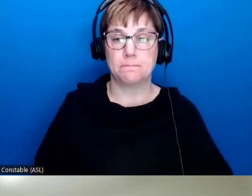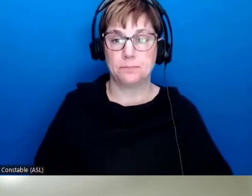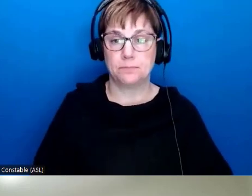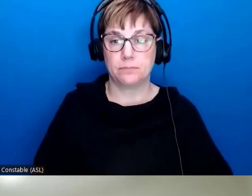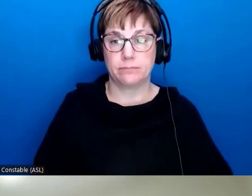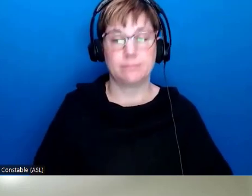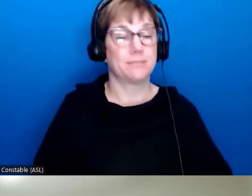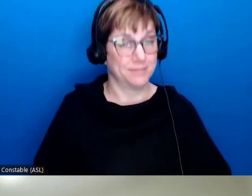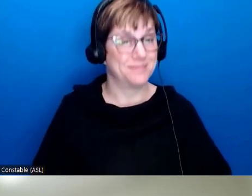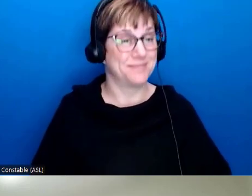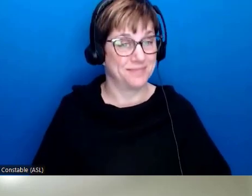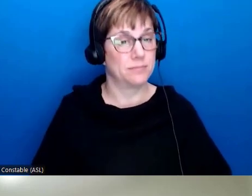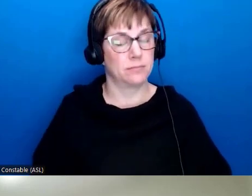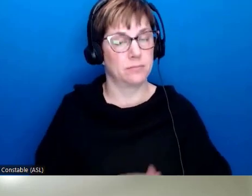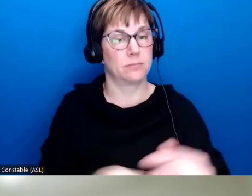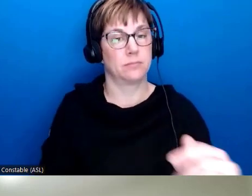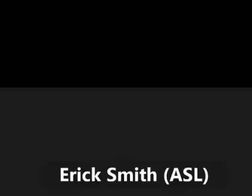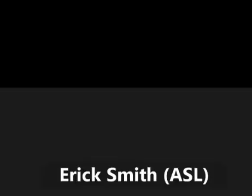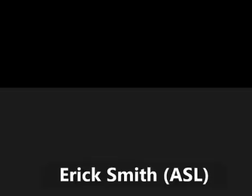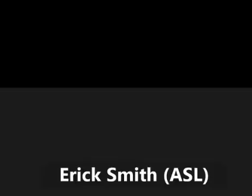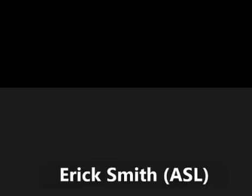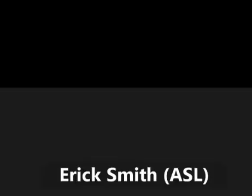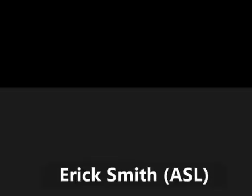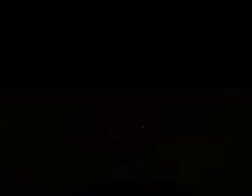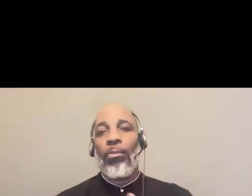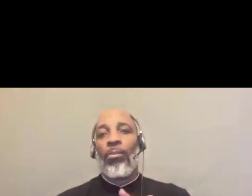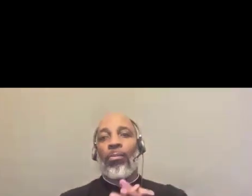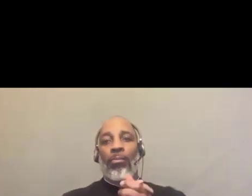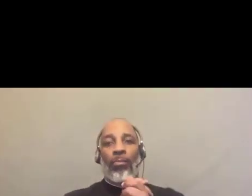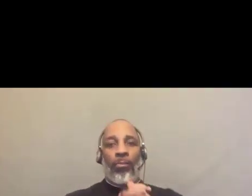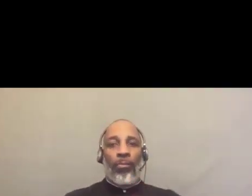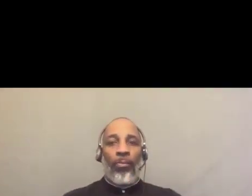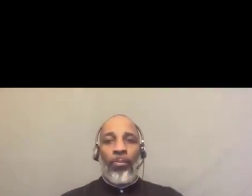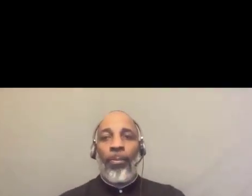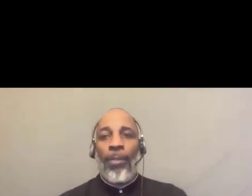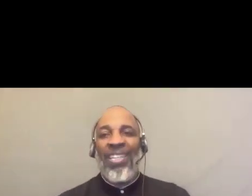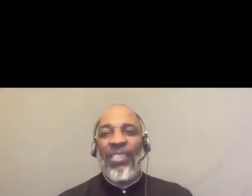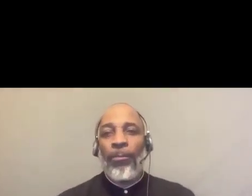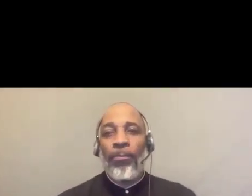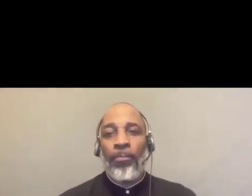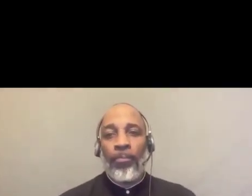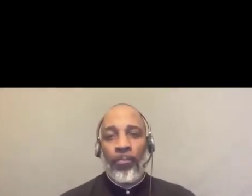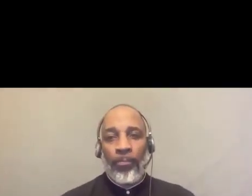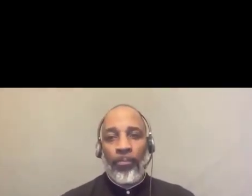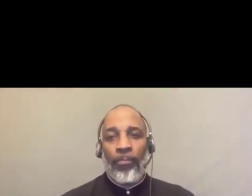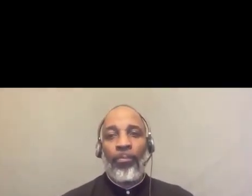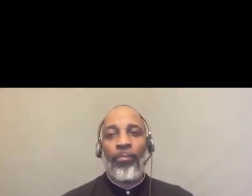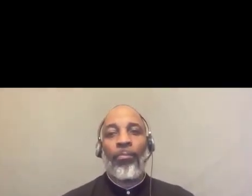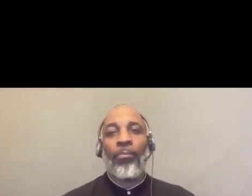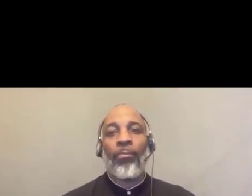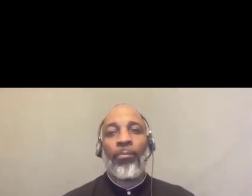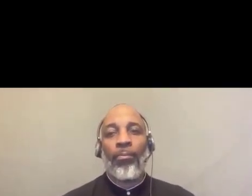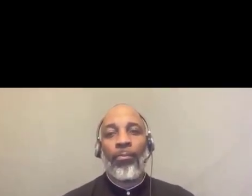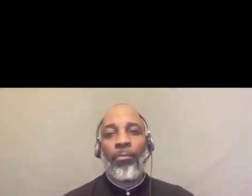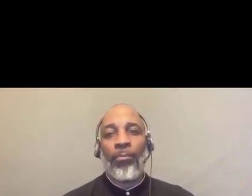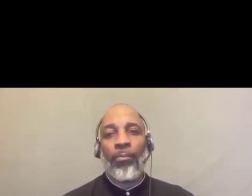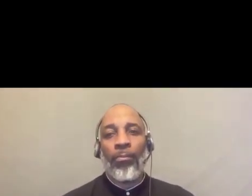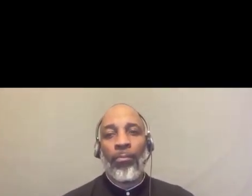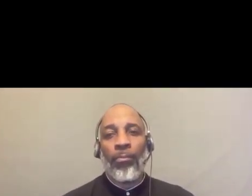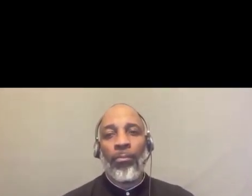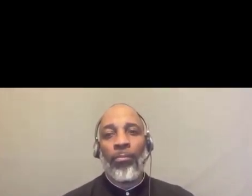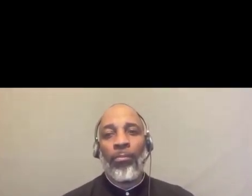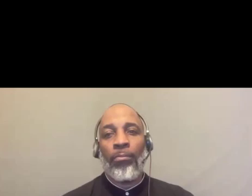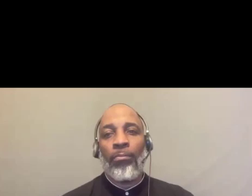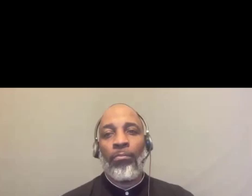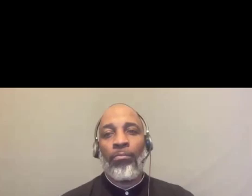That's great. I would say you're certainly correct that this is okay for an employer to ask. It's a neutral, disability neutral